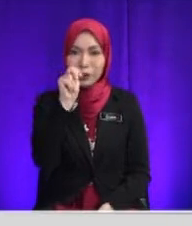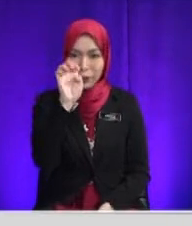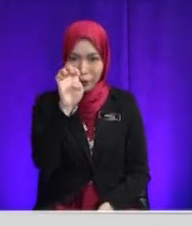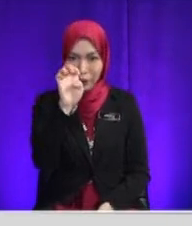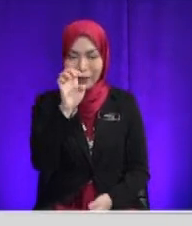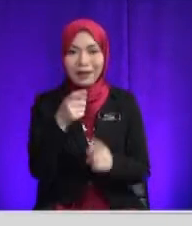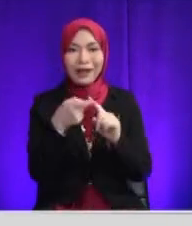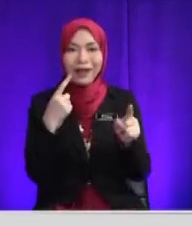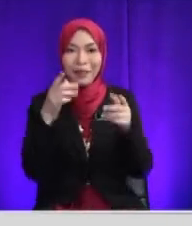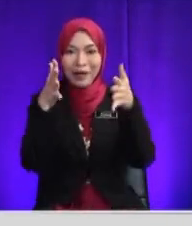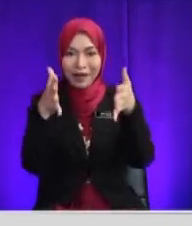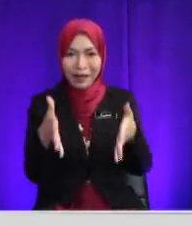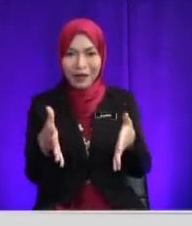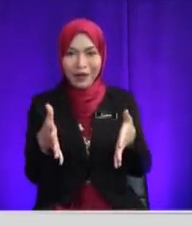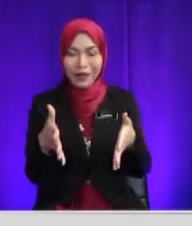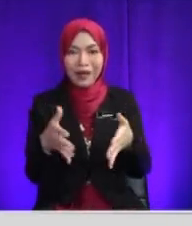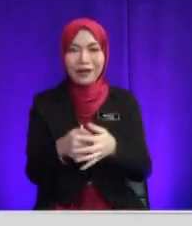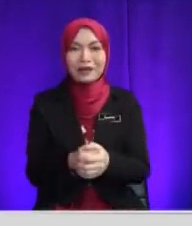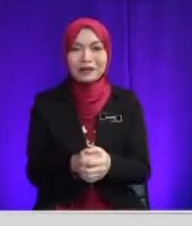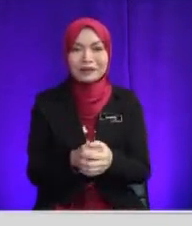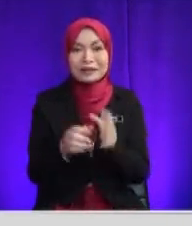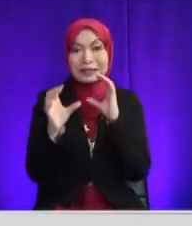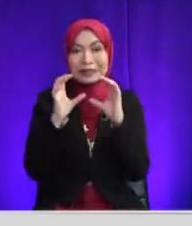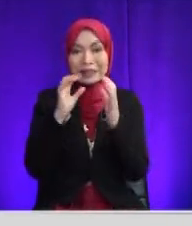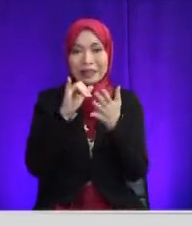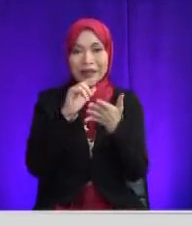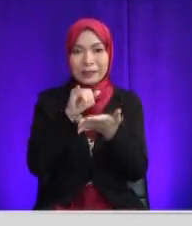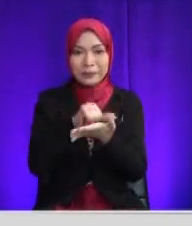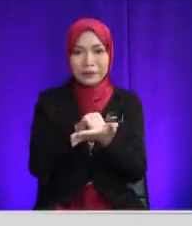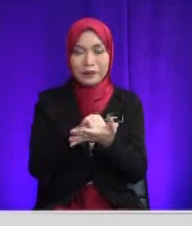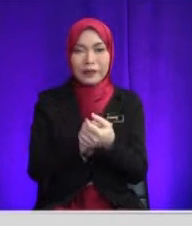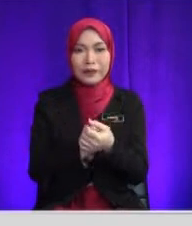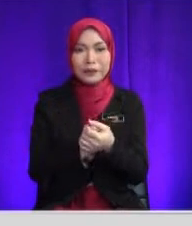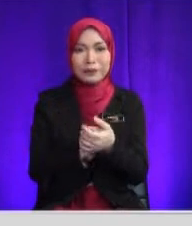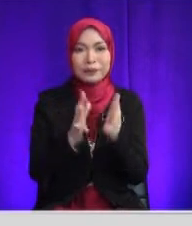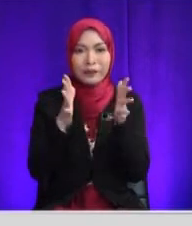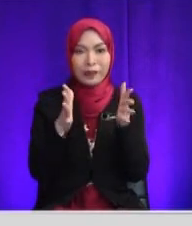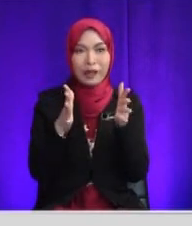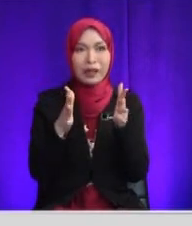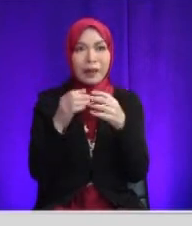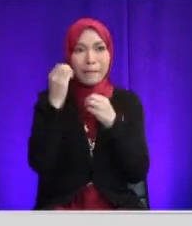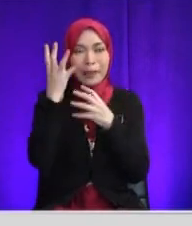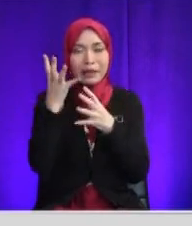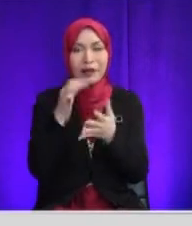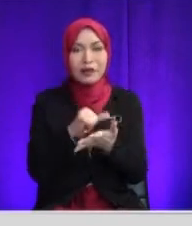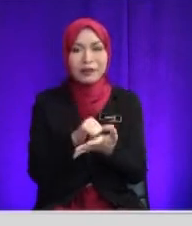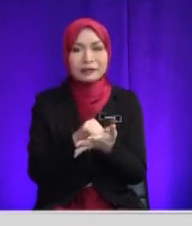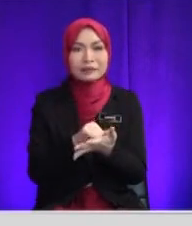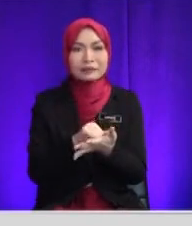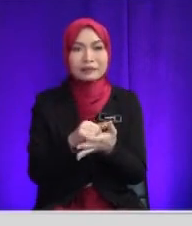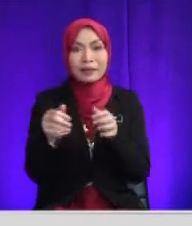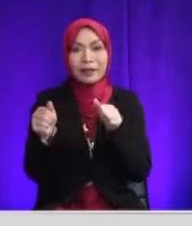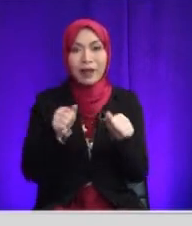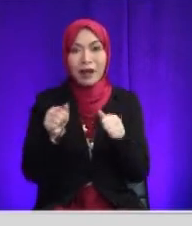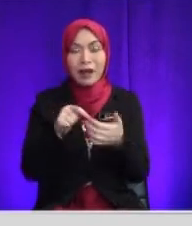this is the format of SPM question. Okay. All right. So for this activity, this type of task often requires the